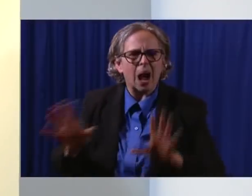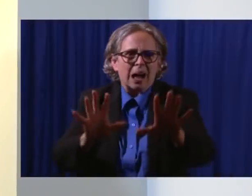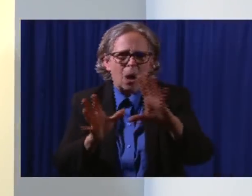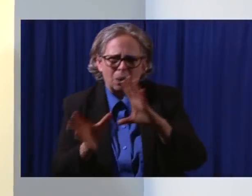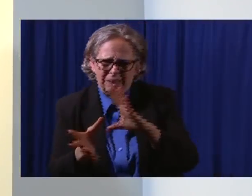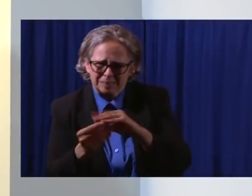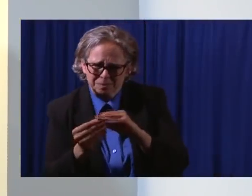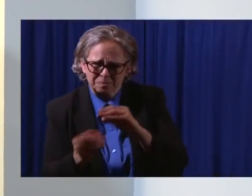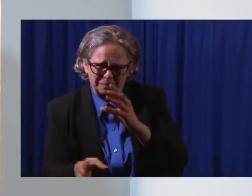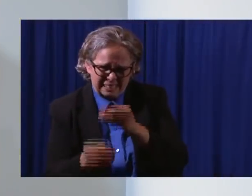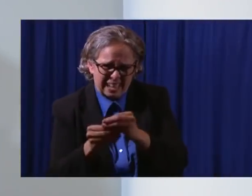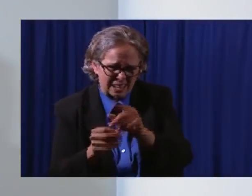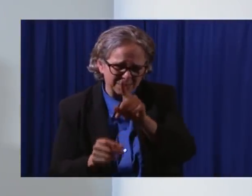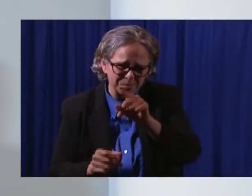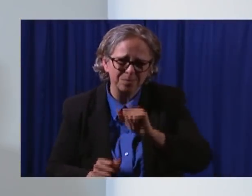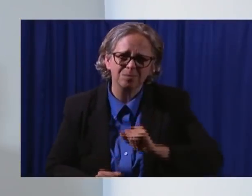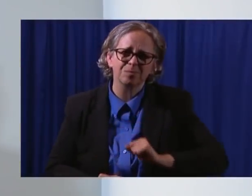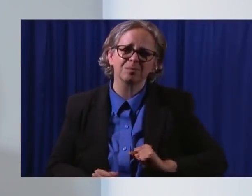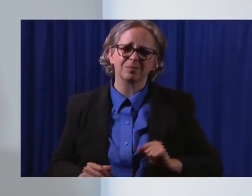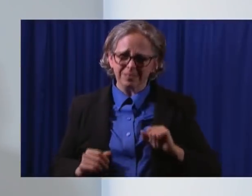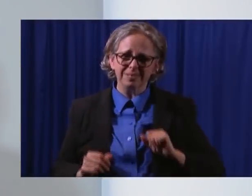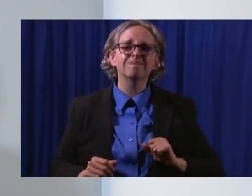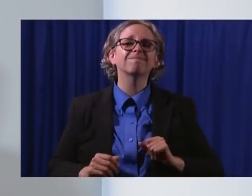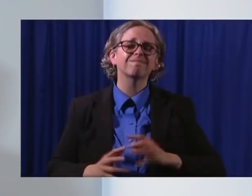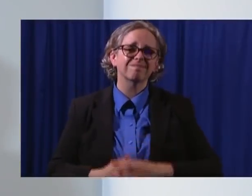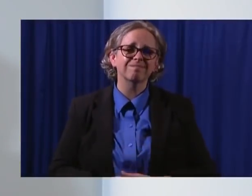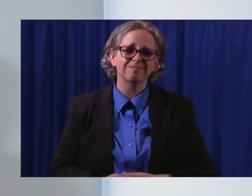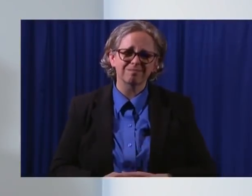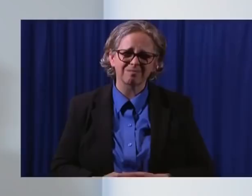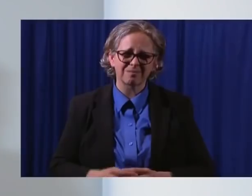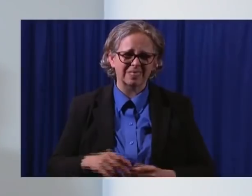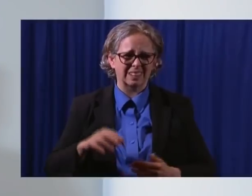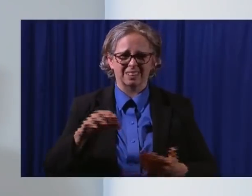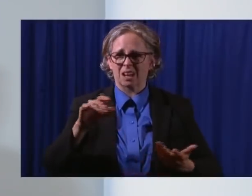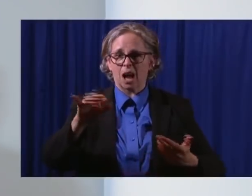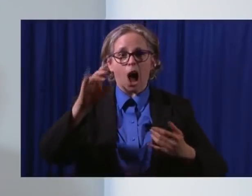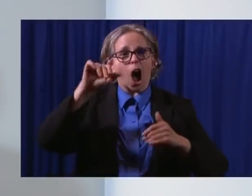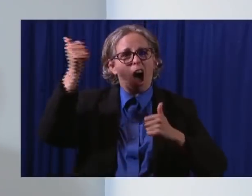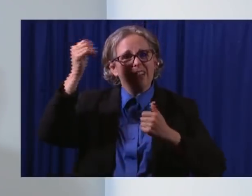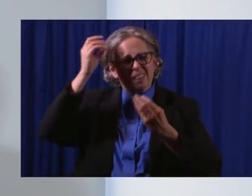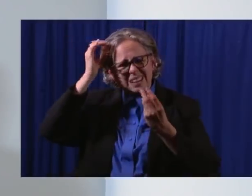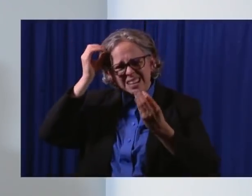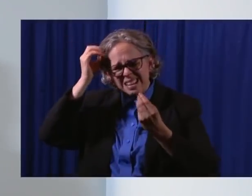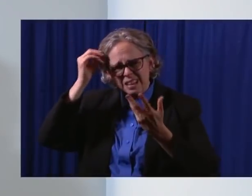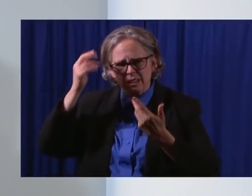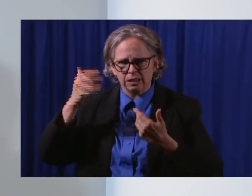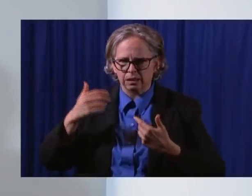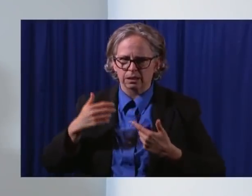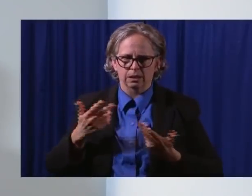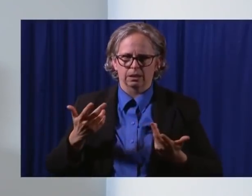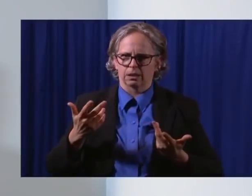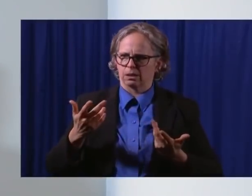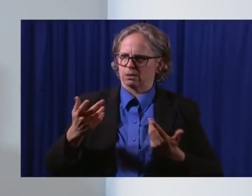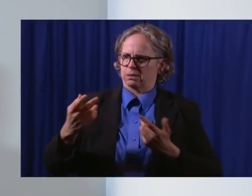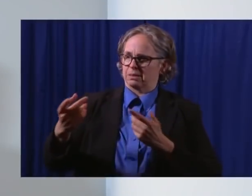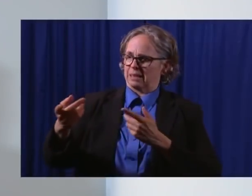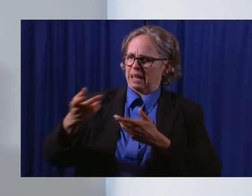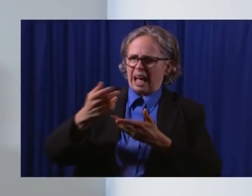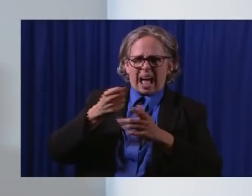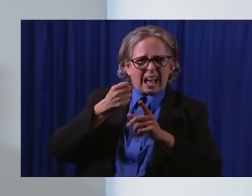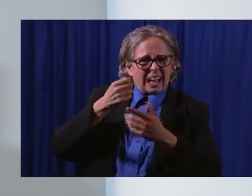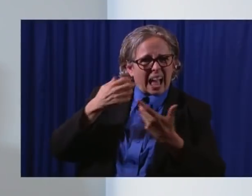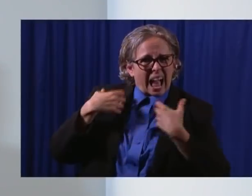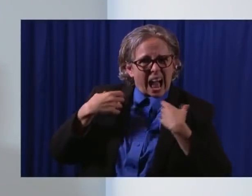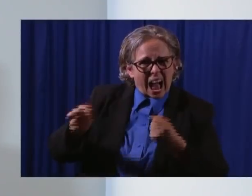questions that we contemplate, there are health consequences of action and inaction, but with nursing homes, we're so much further than